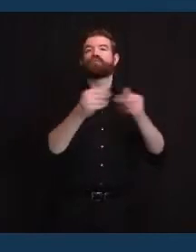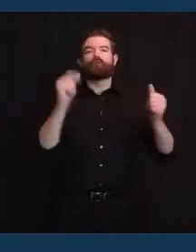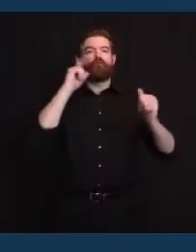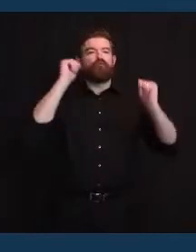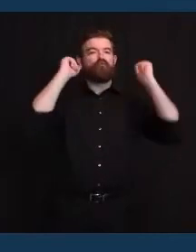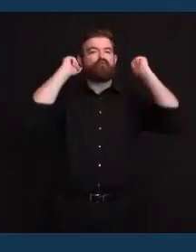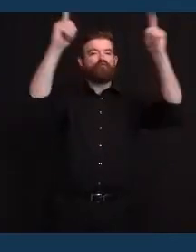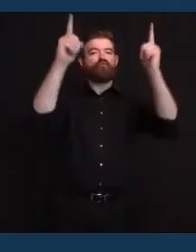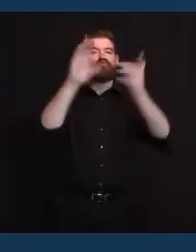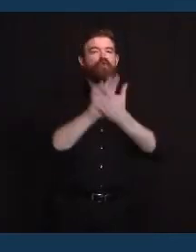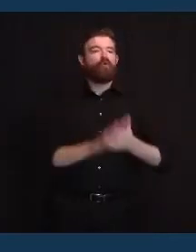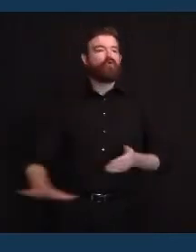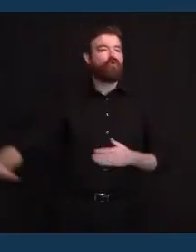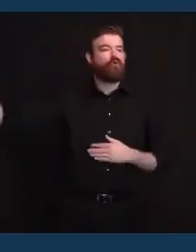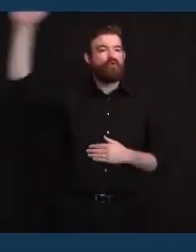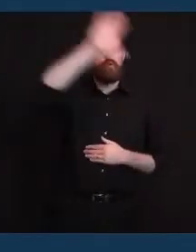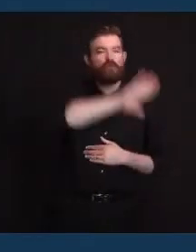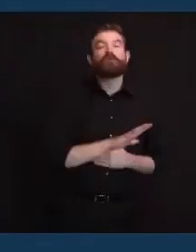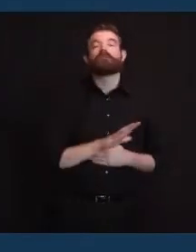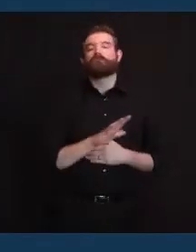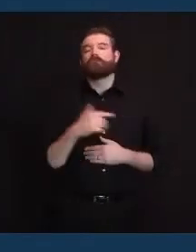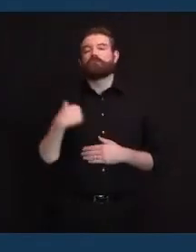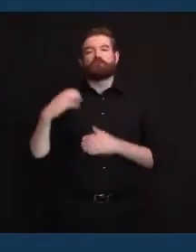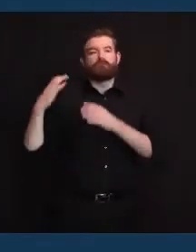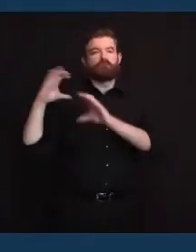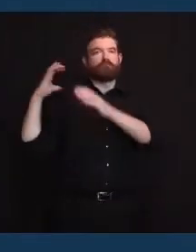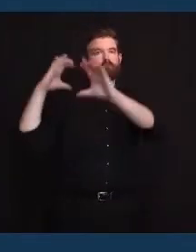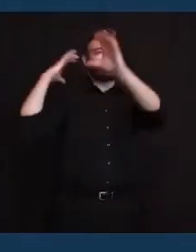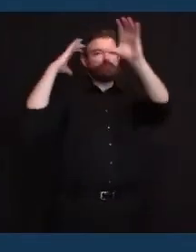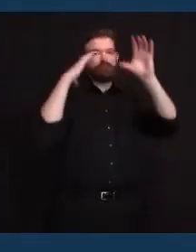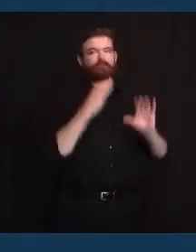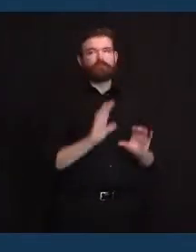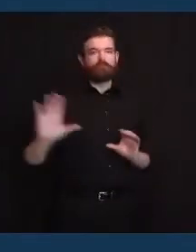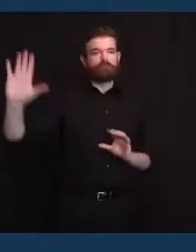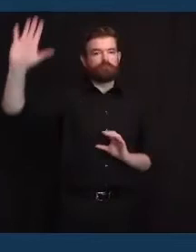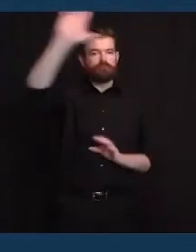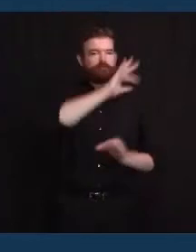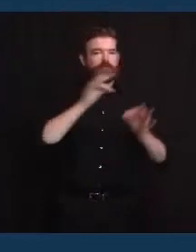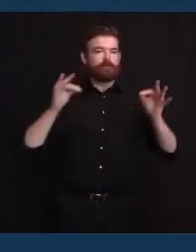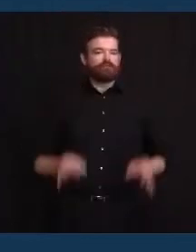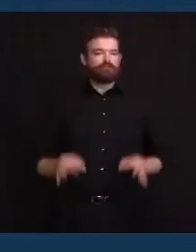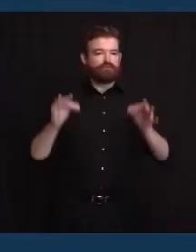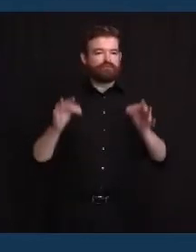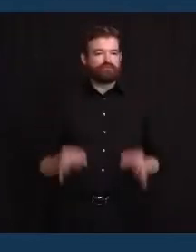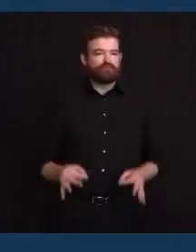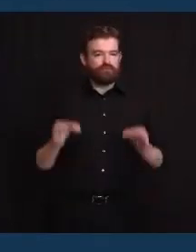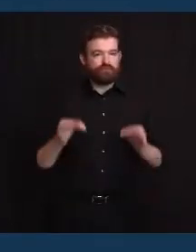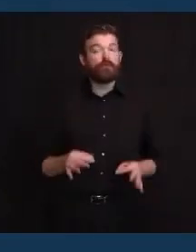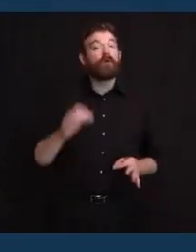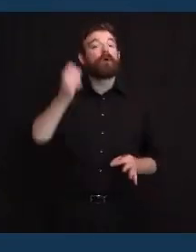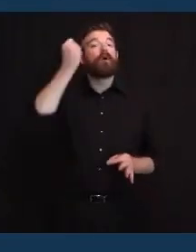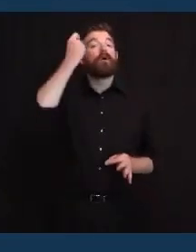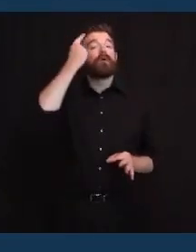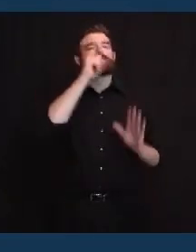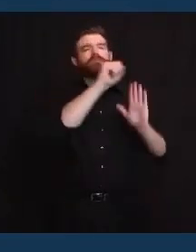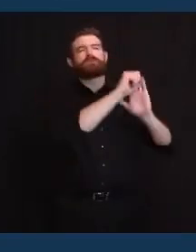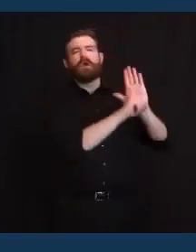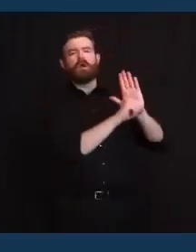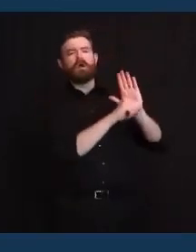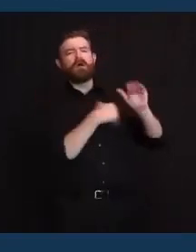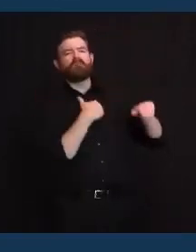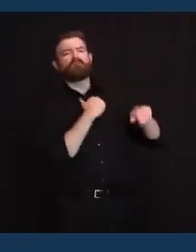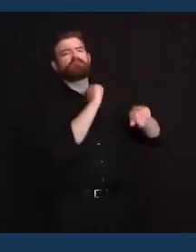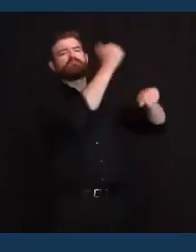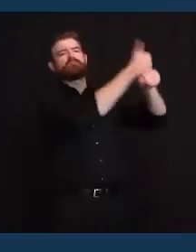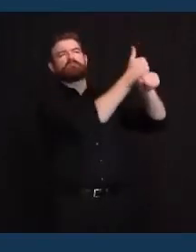for reopening, it also comes with the flexibility that individual district superintendents and boards of education,